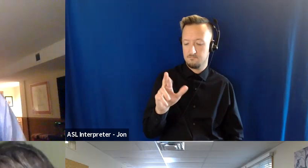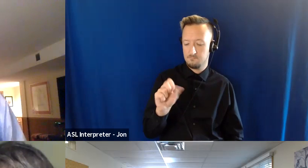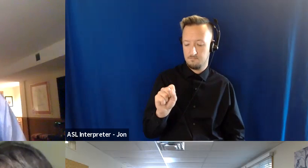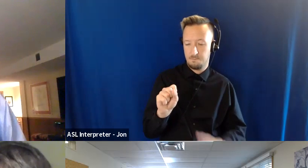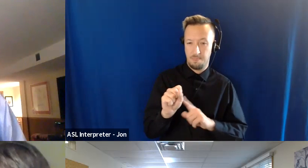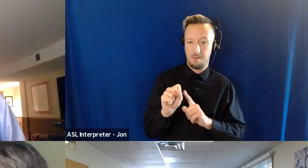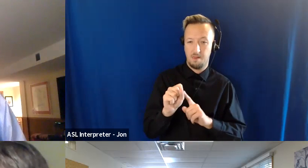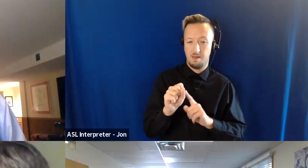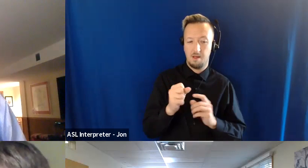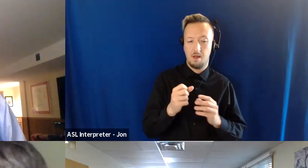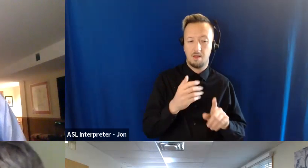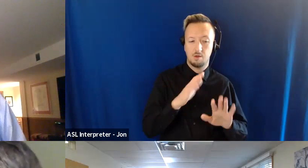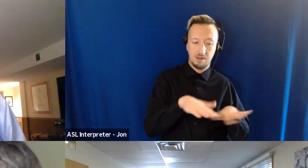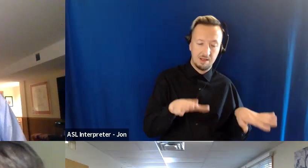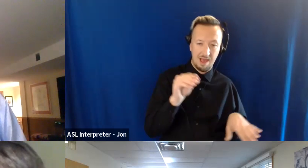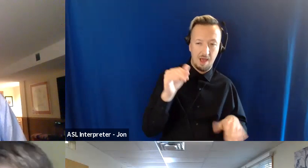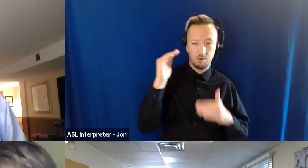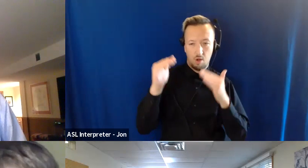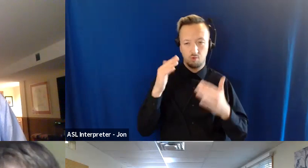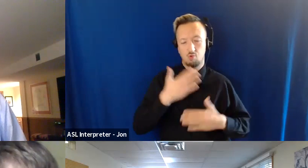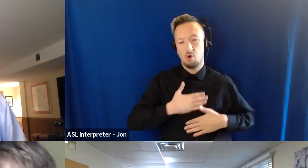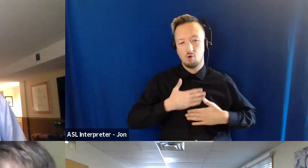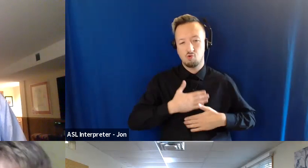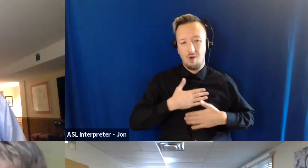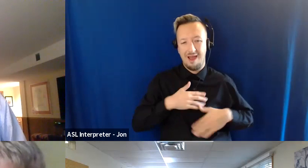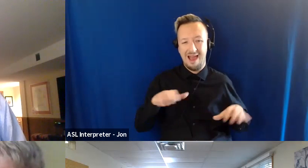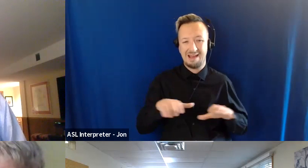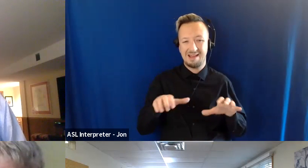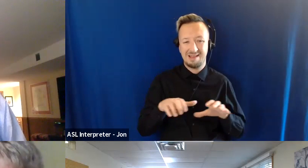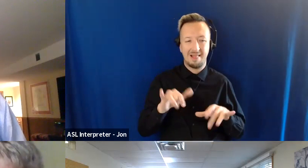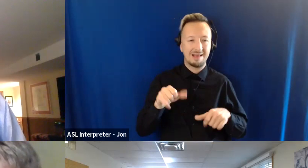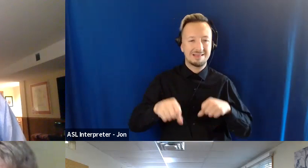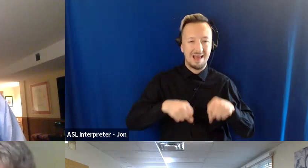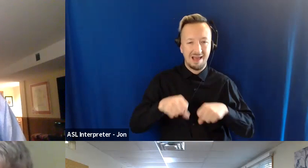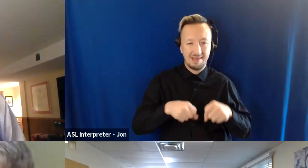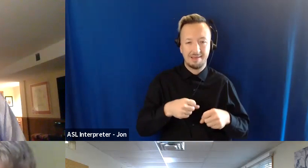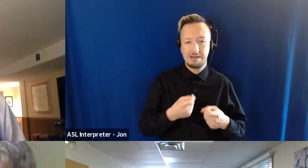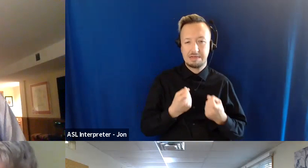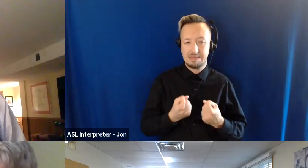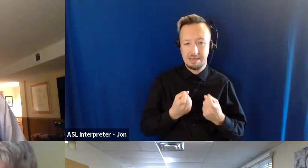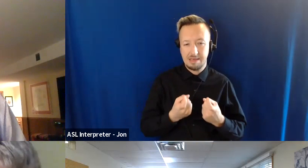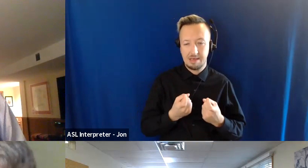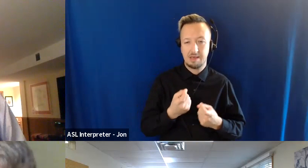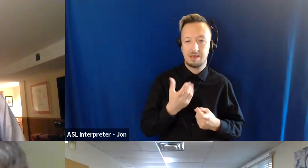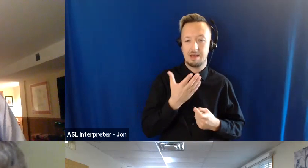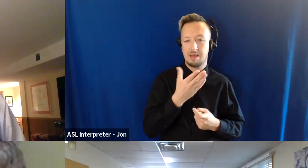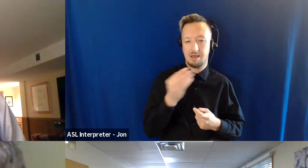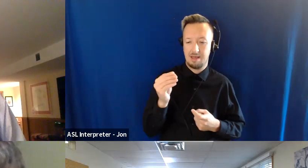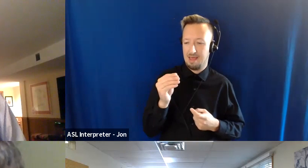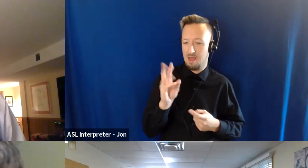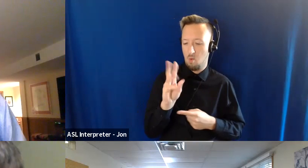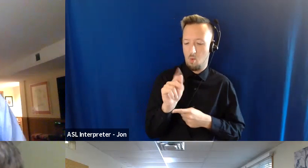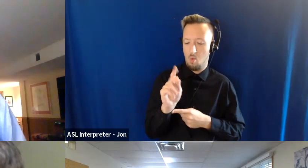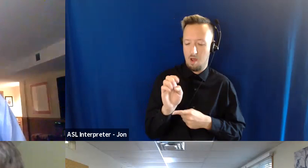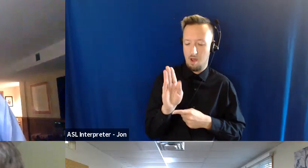adults the ability to enjoy activities such as cycling, skiing, and even